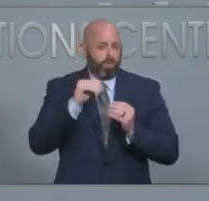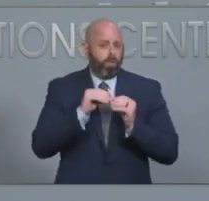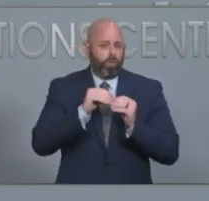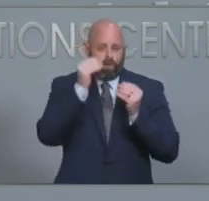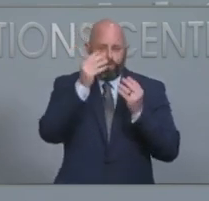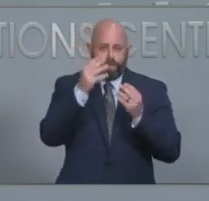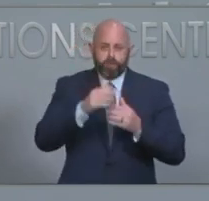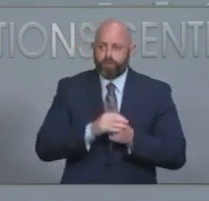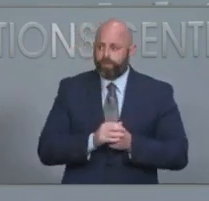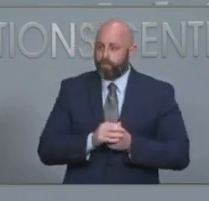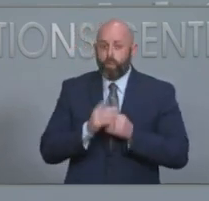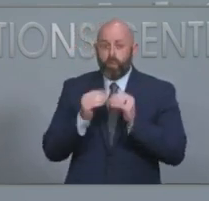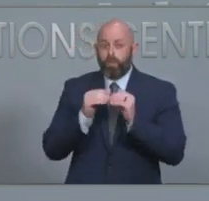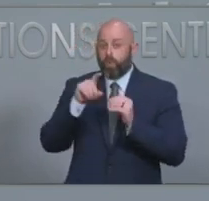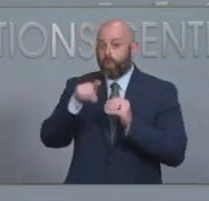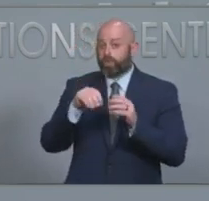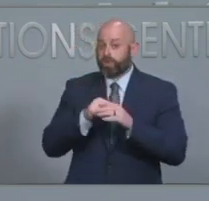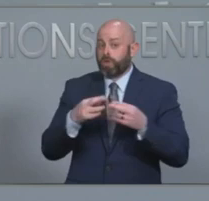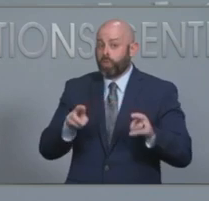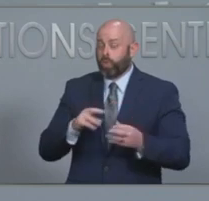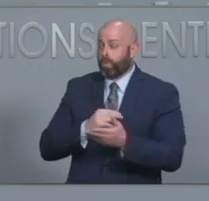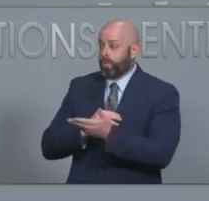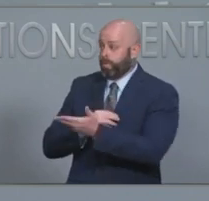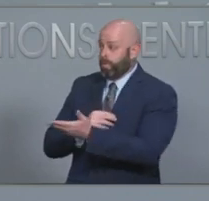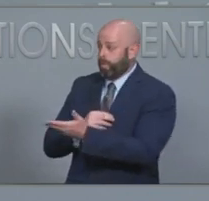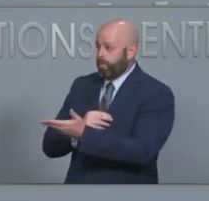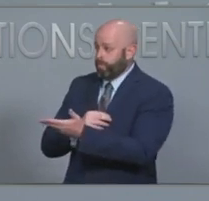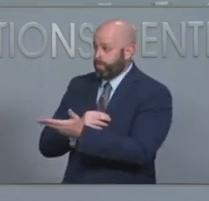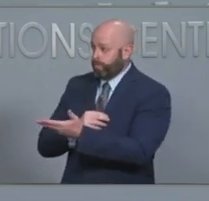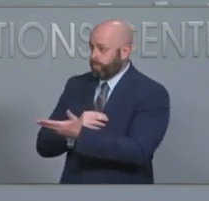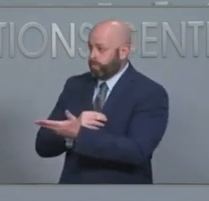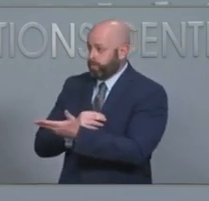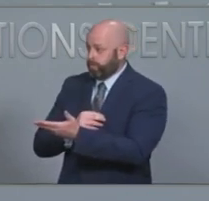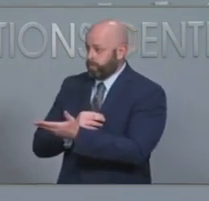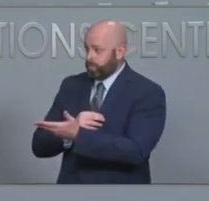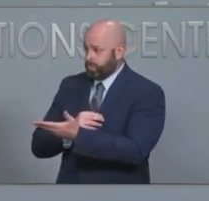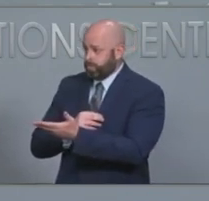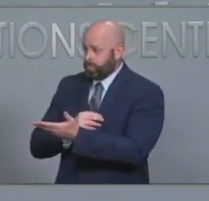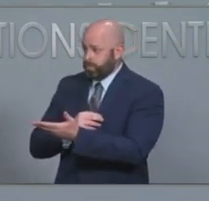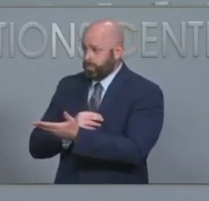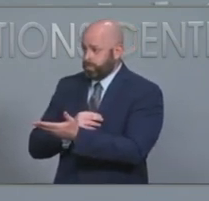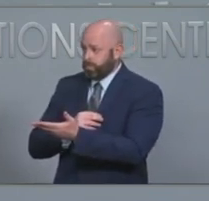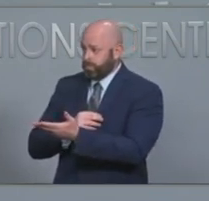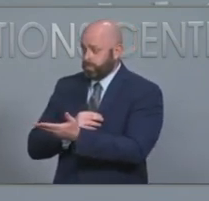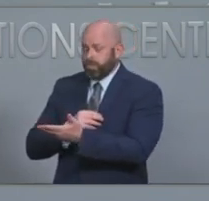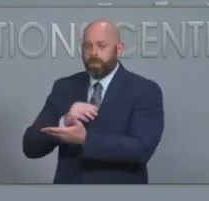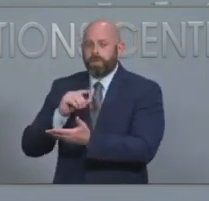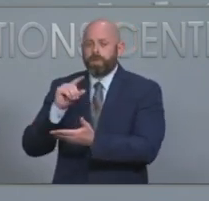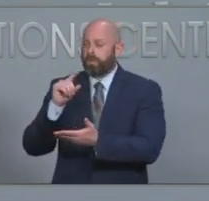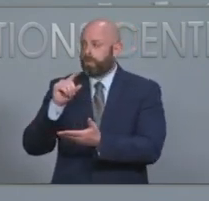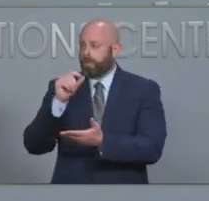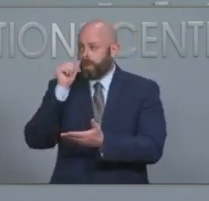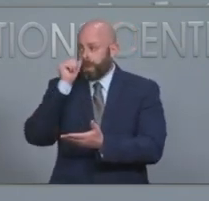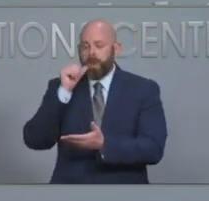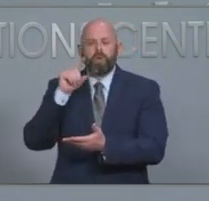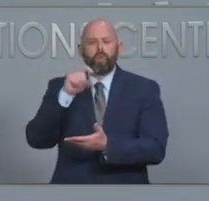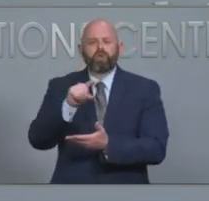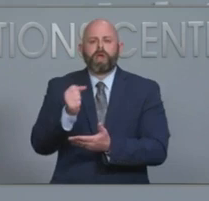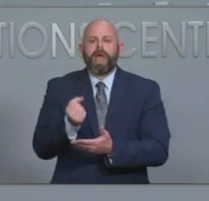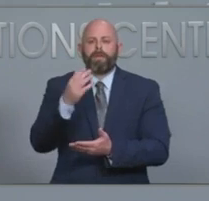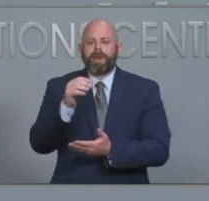Yes, we have another question in the room. Hi, I'm just wondering if you have a sense yet of how many absentee ballots that have been processed